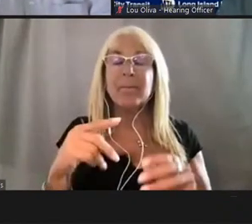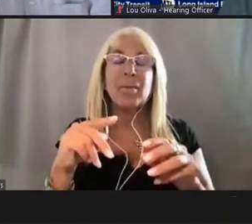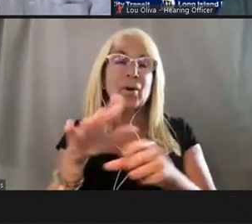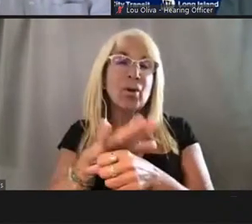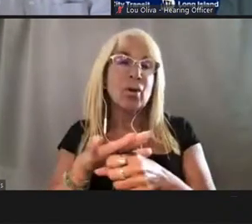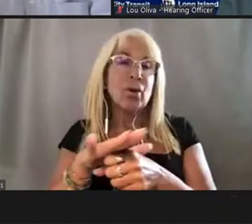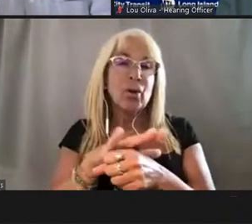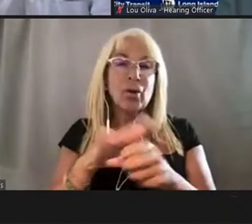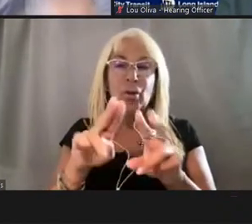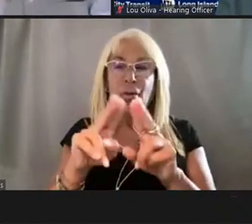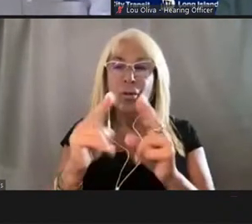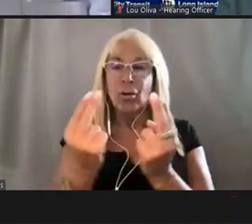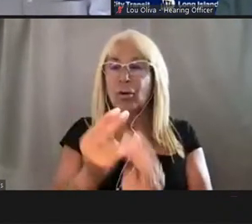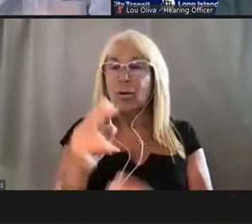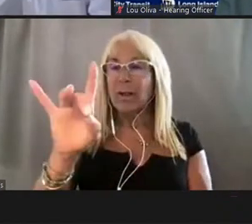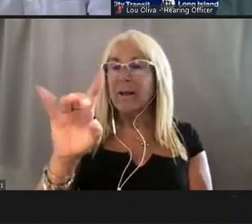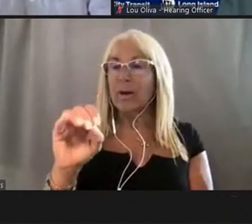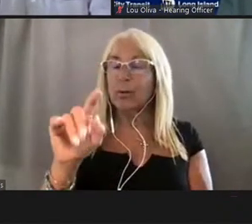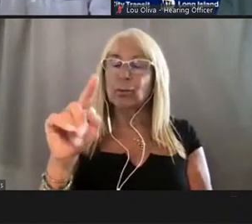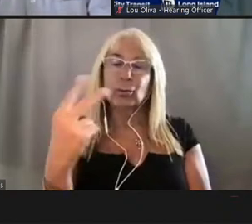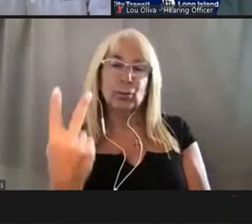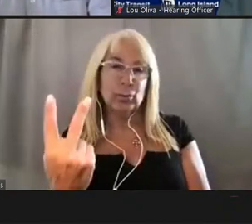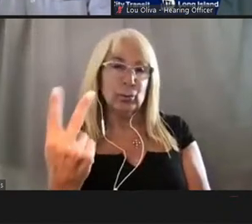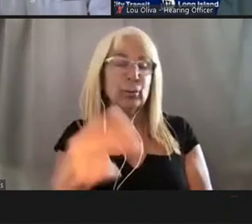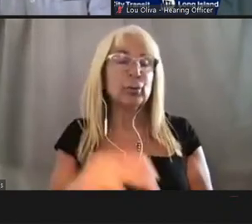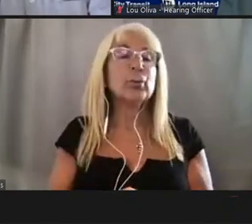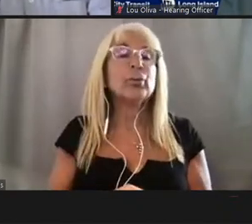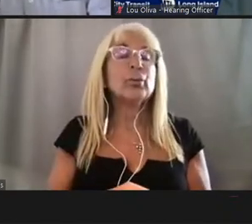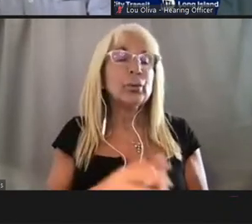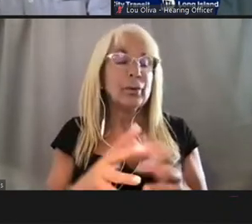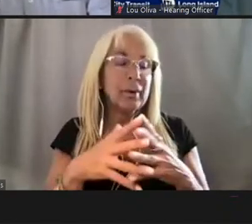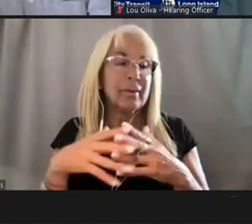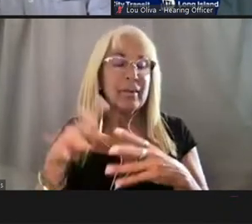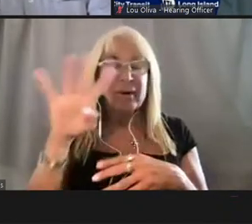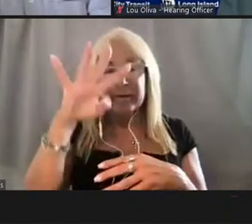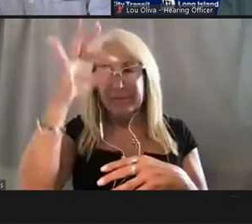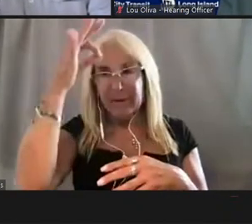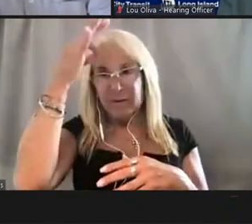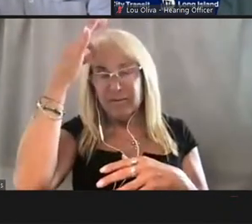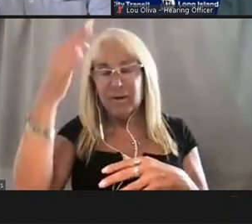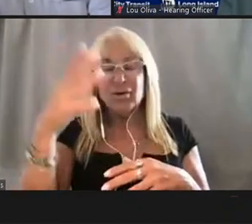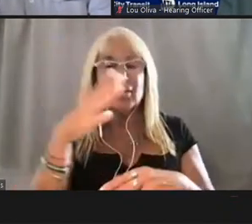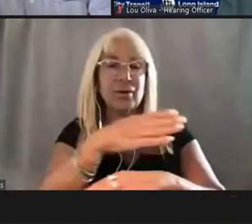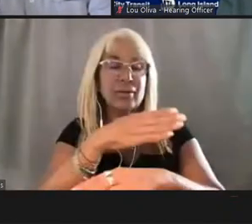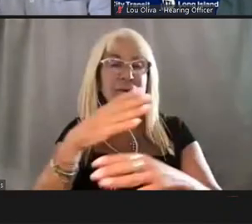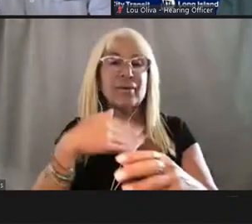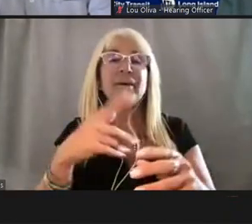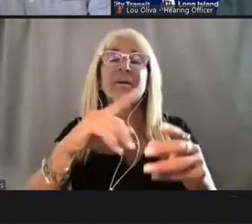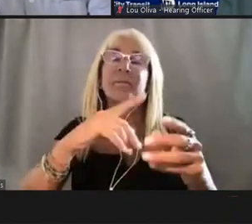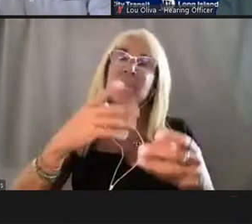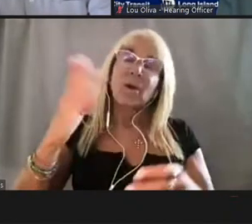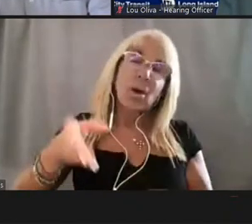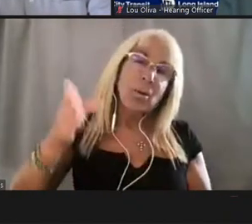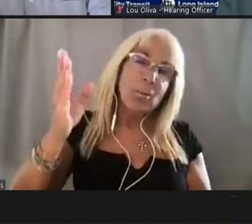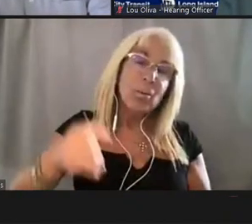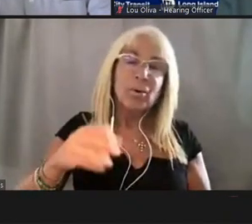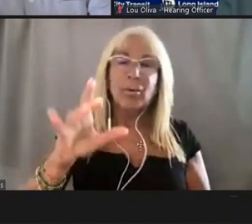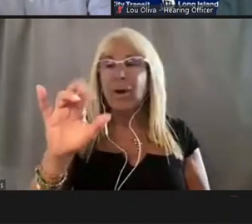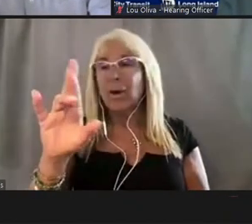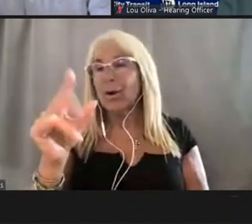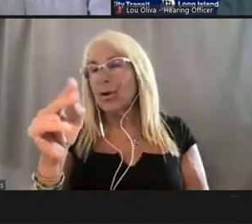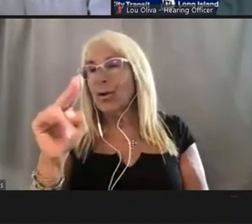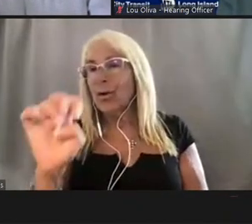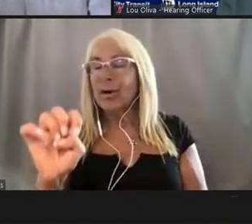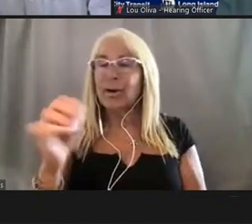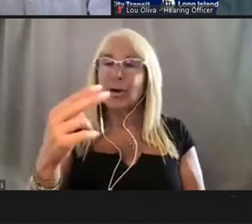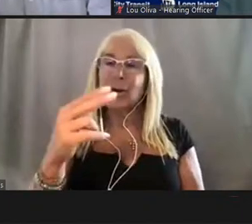Federation of musicians union and I play Broadway shows and at Carnegie Hall Radio City city